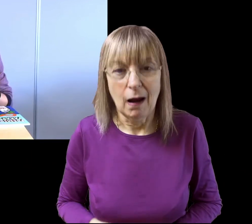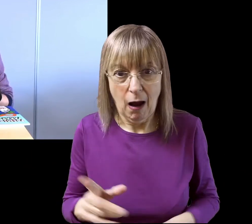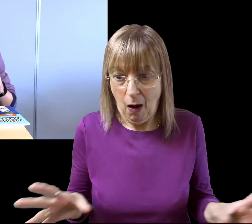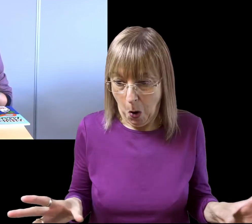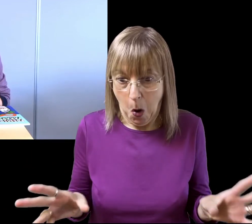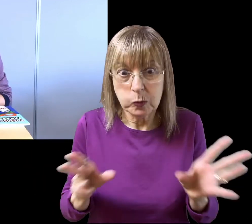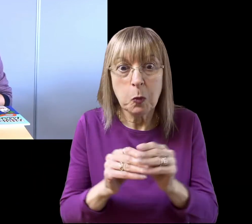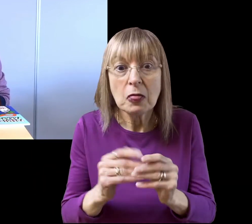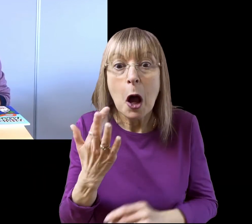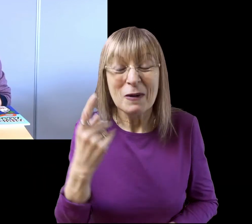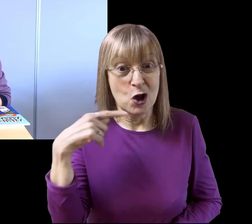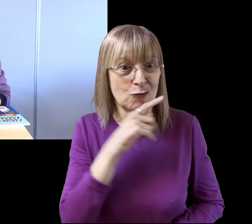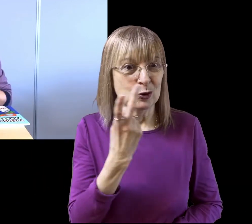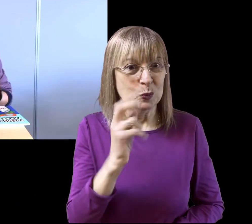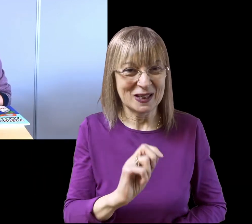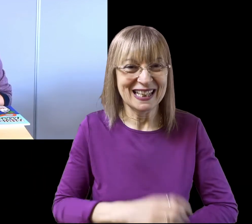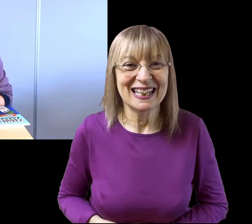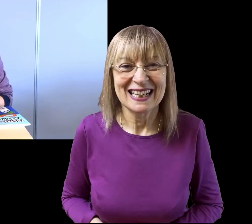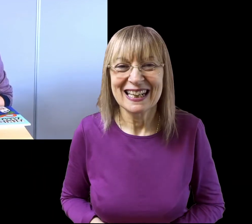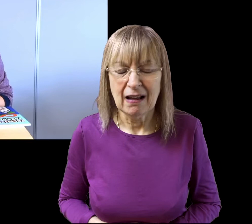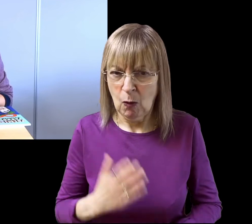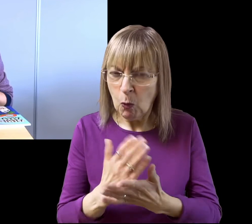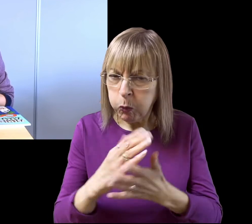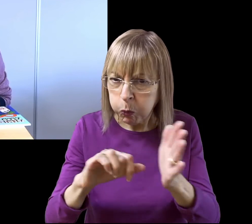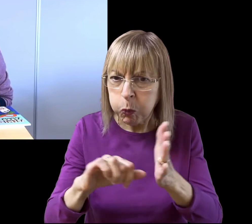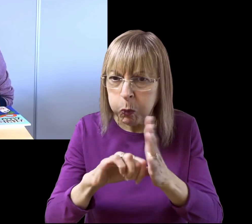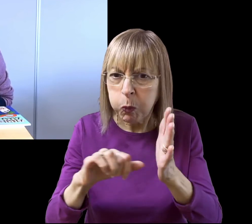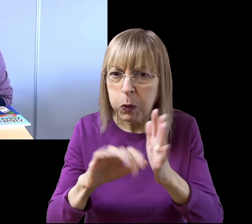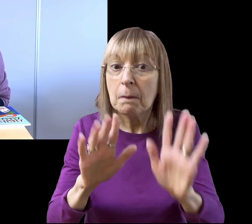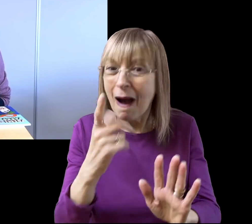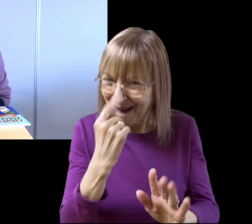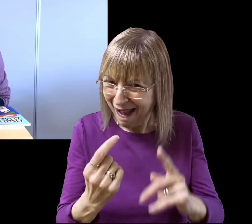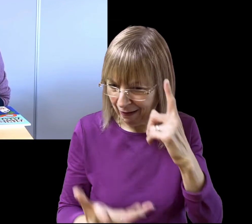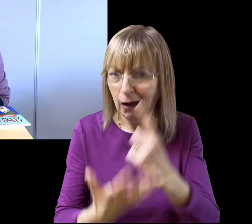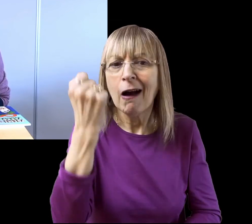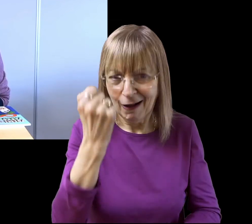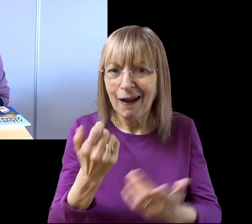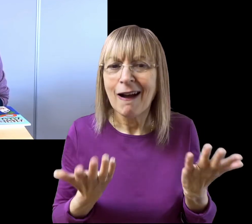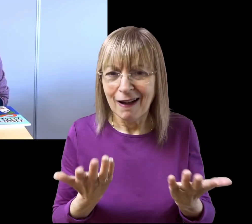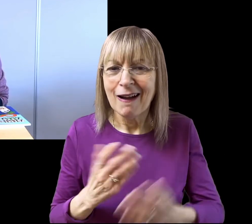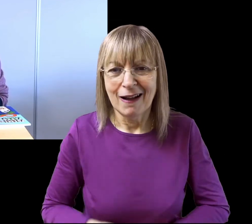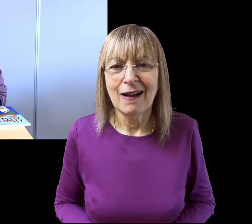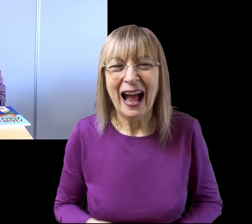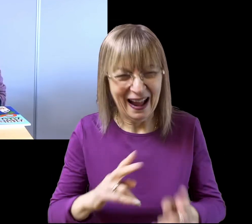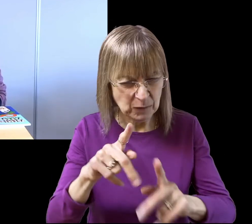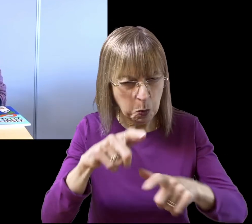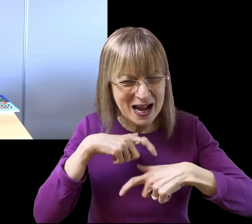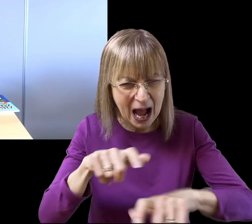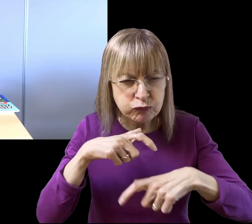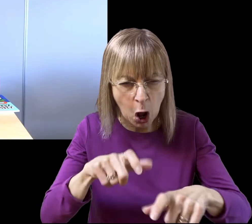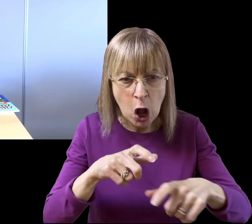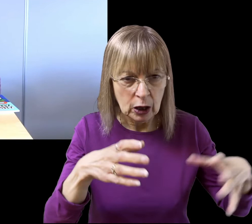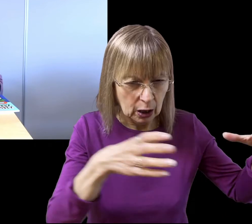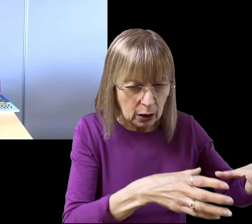lots of 4 lots of 3 lots of 2, you'd be in groups of 120. This would be getting genuinely difficult now, but it could be done.